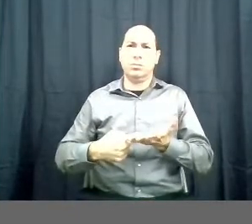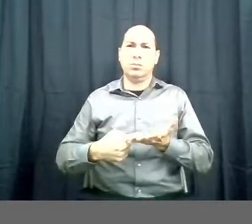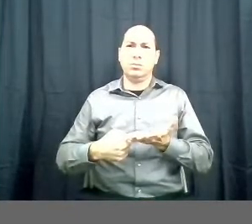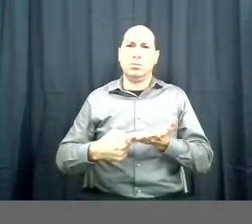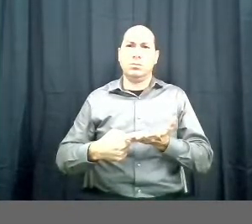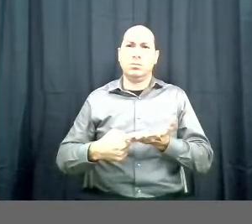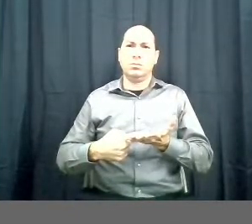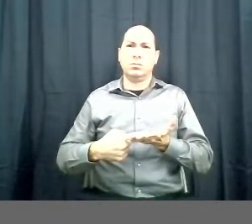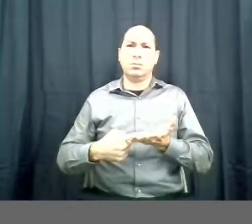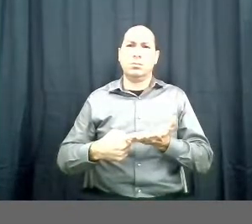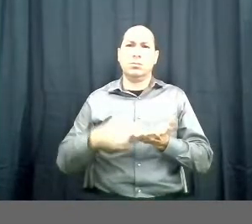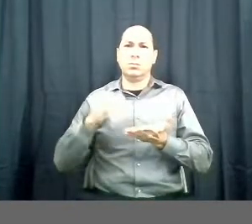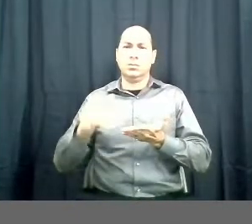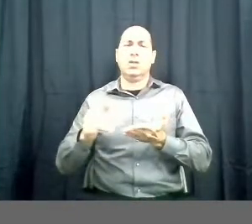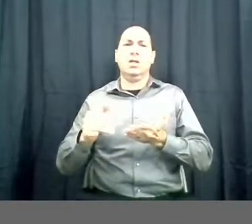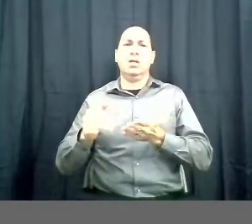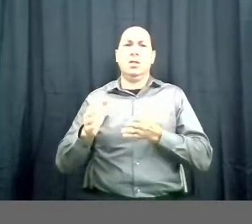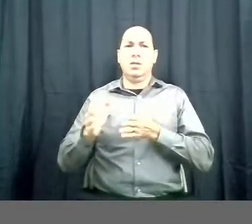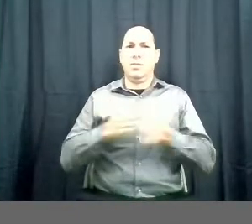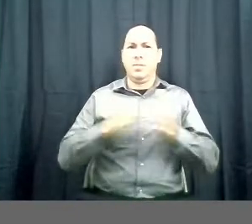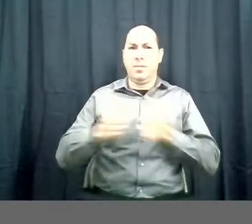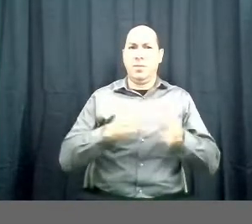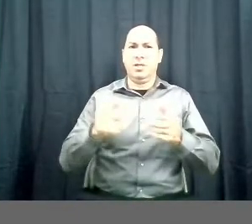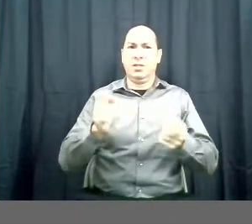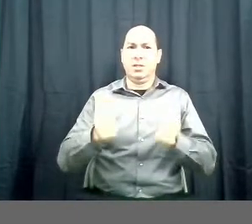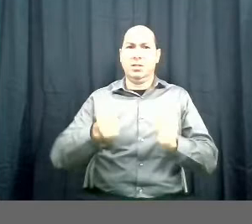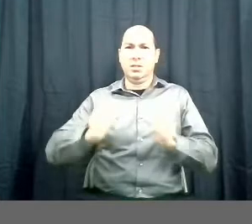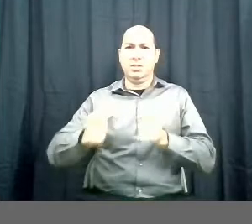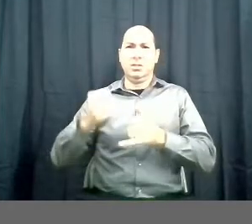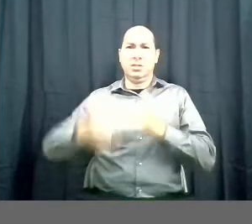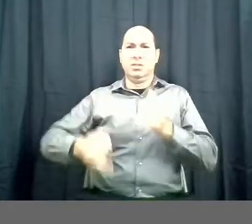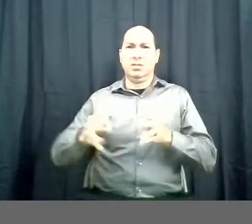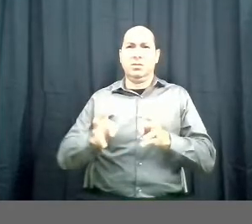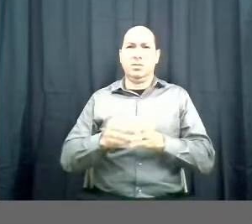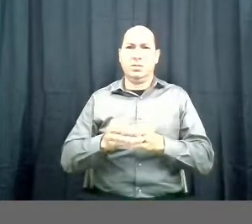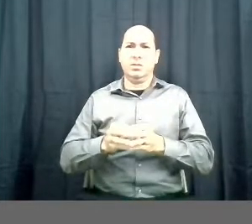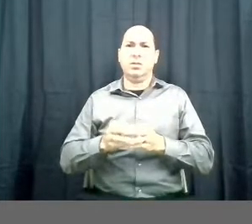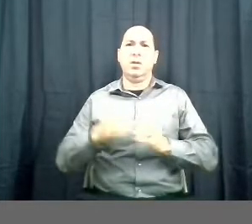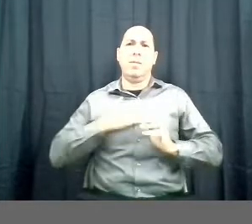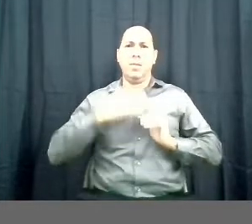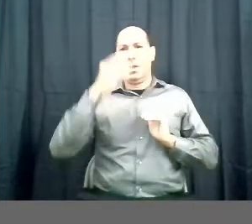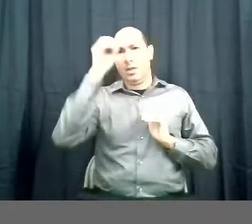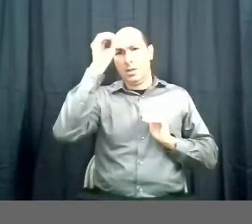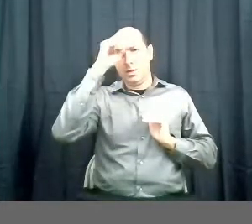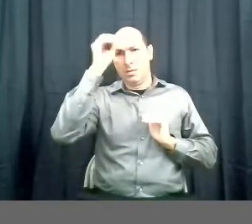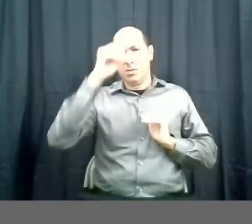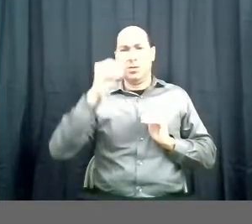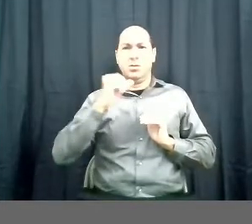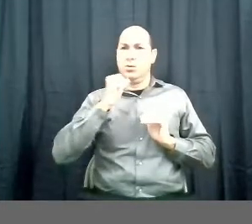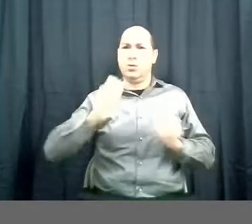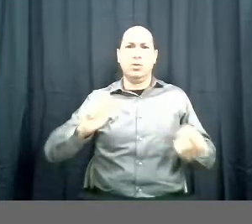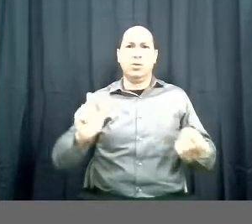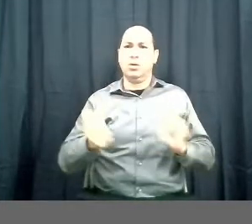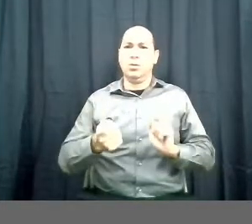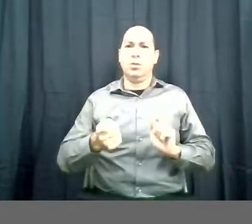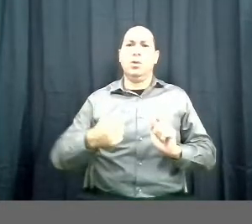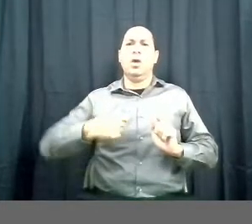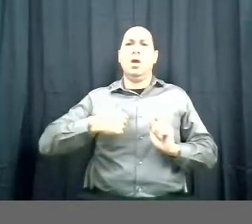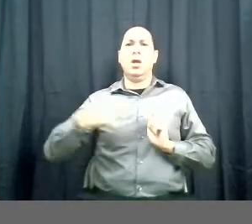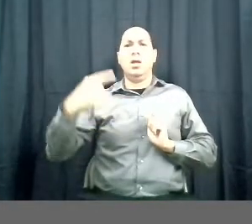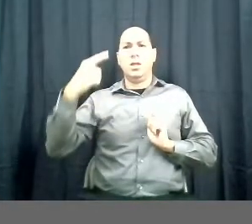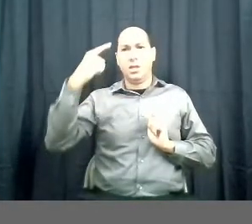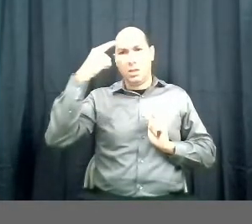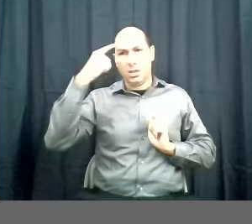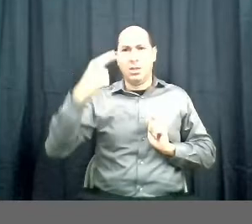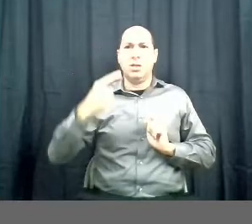revised plan of adjustment at the last meeting, and my opinions on it have not changed. I think that fundamentally